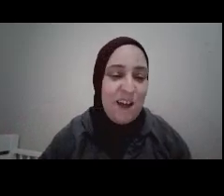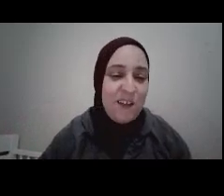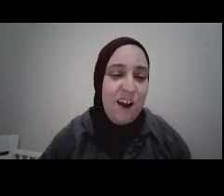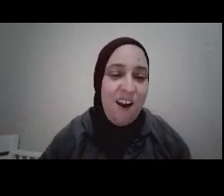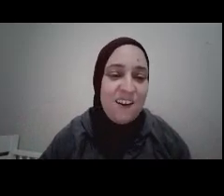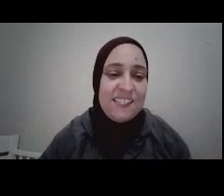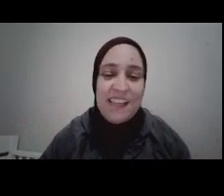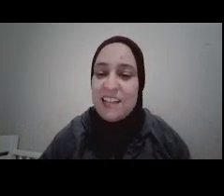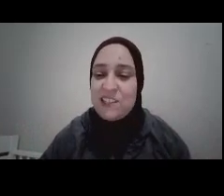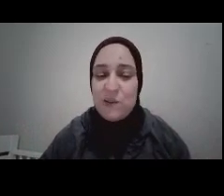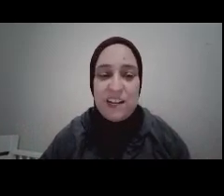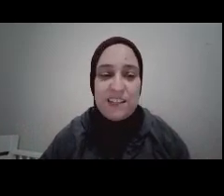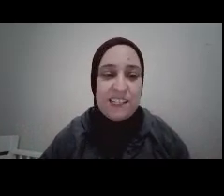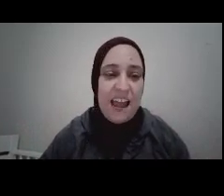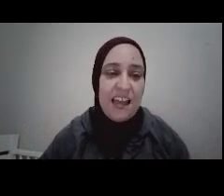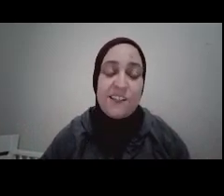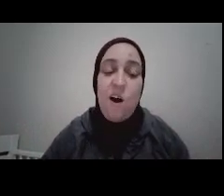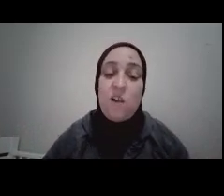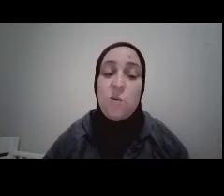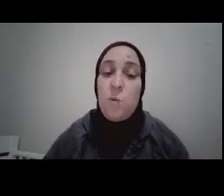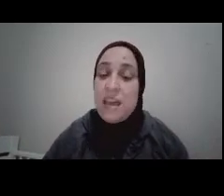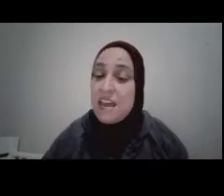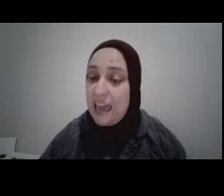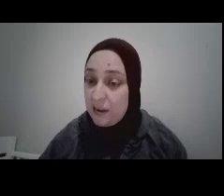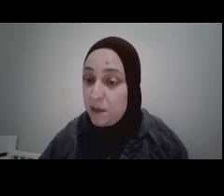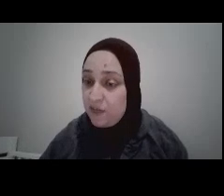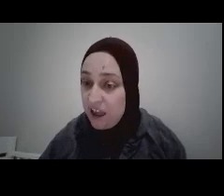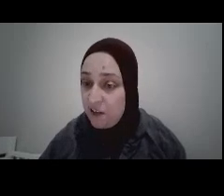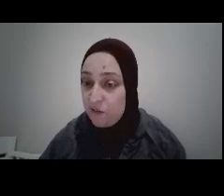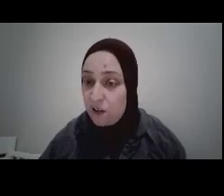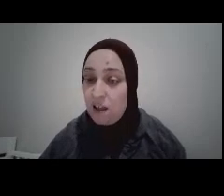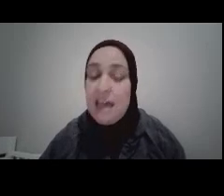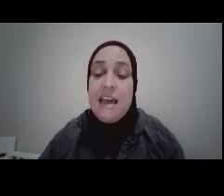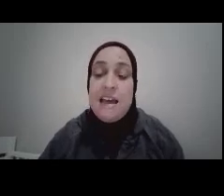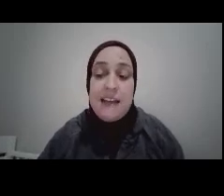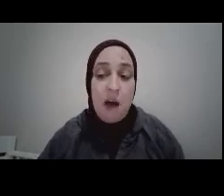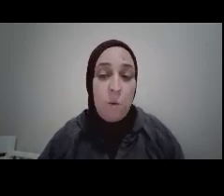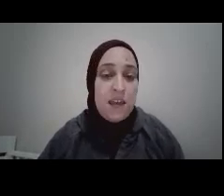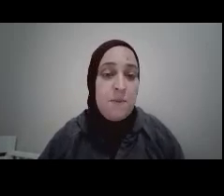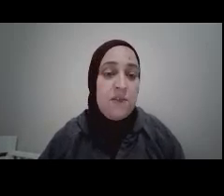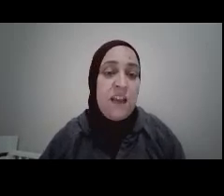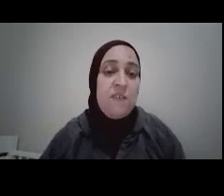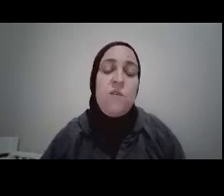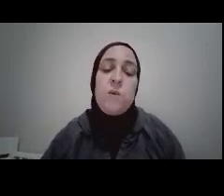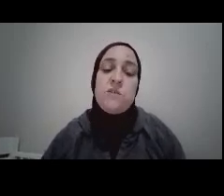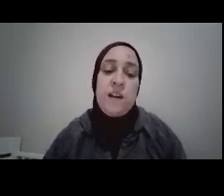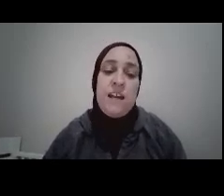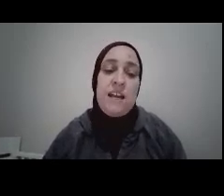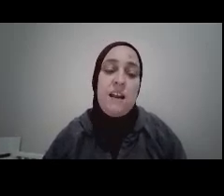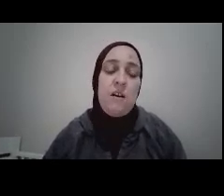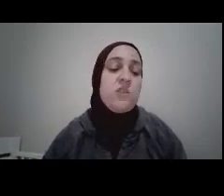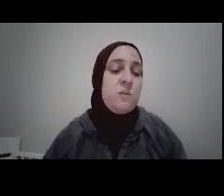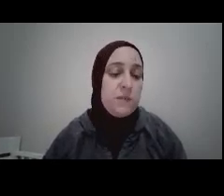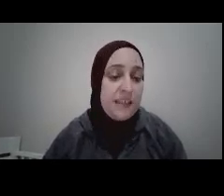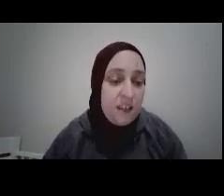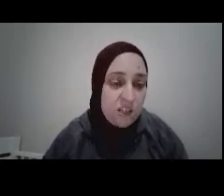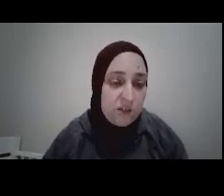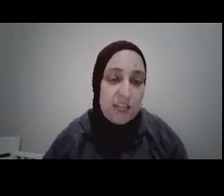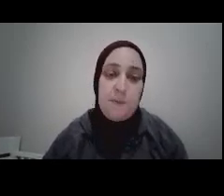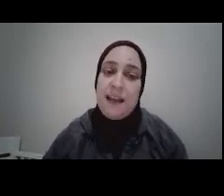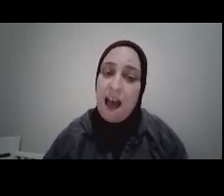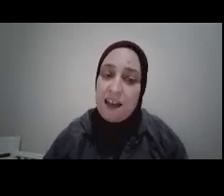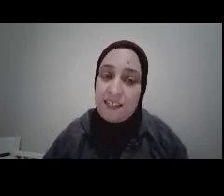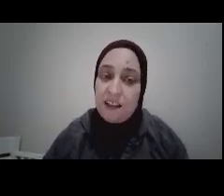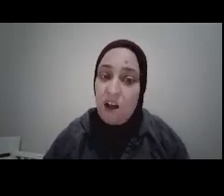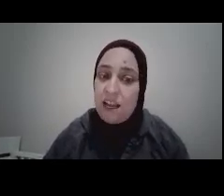that you love it. Our second story today is called We Can Be Thankful. Now, We Can Be Thankful was